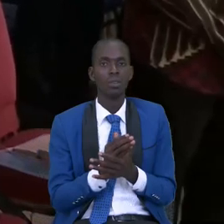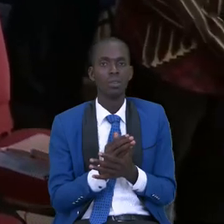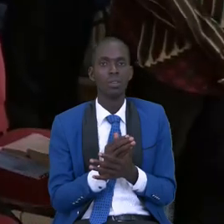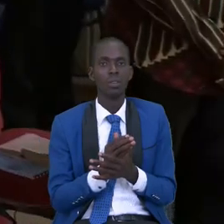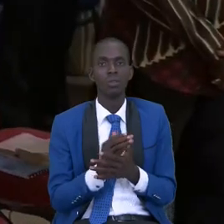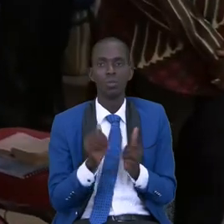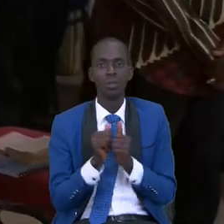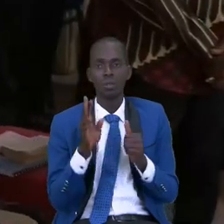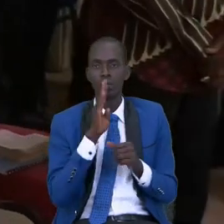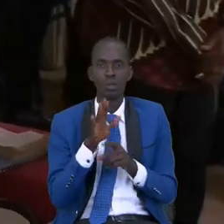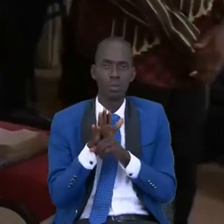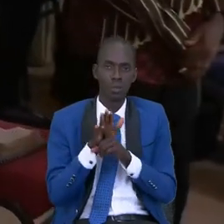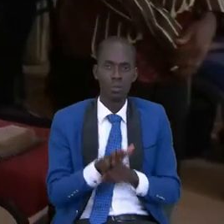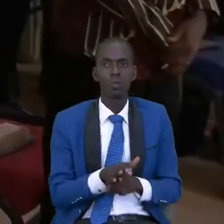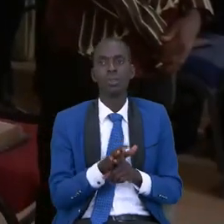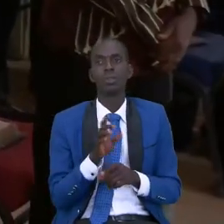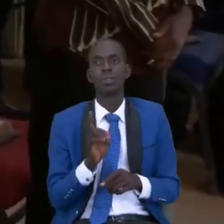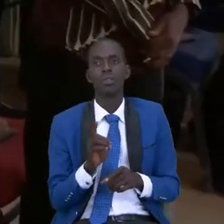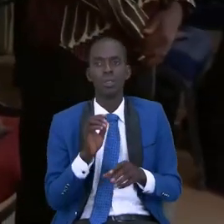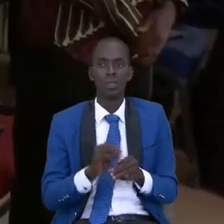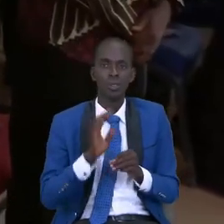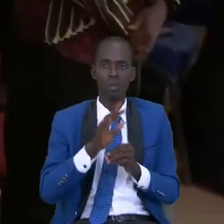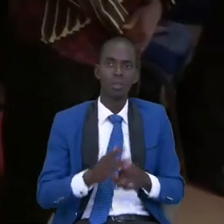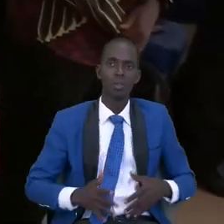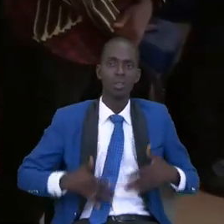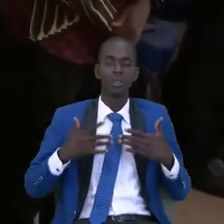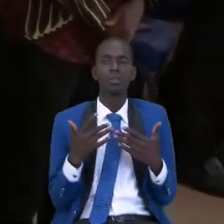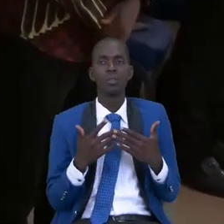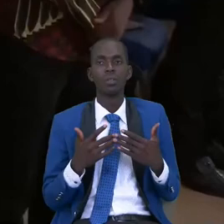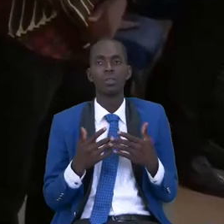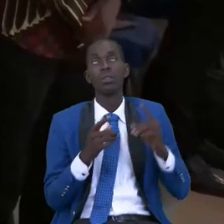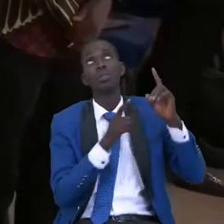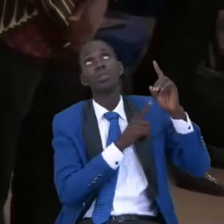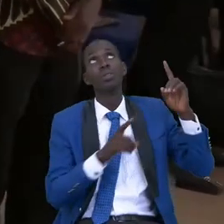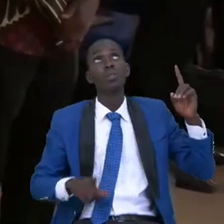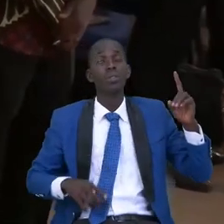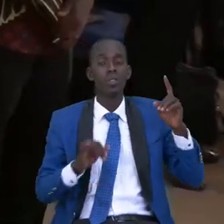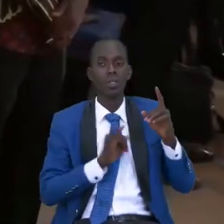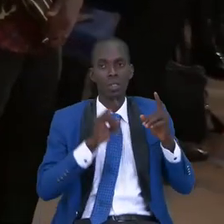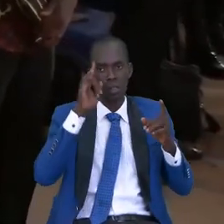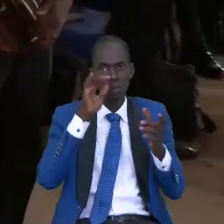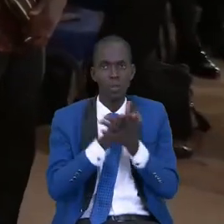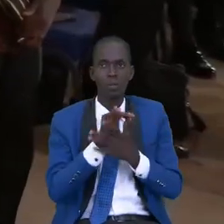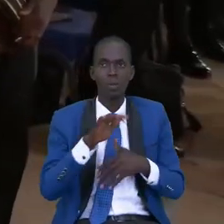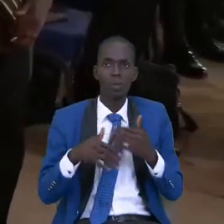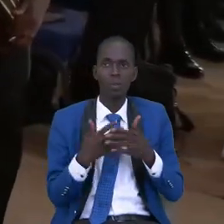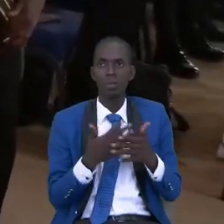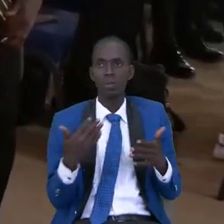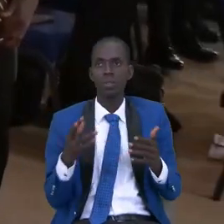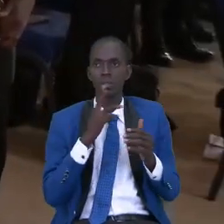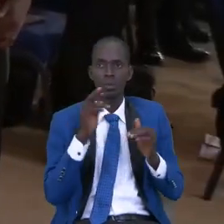unsuppressed in your life. Lord, I believe all things are possible.